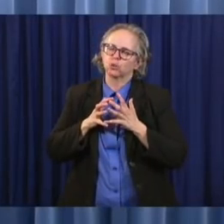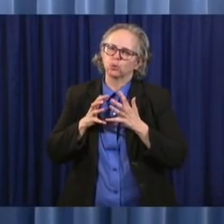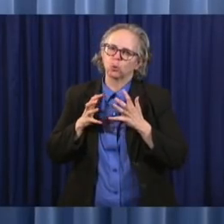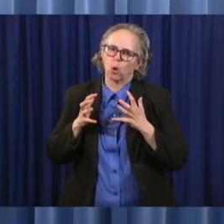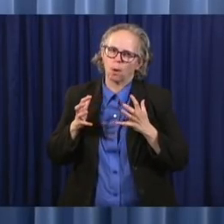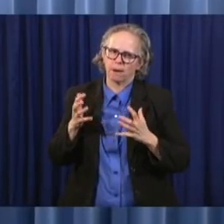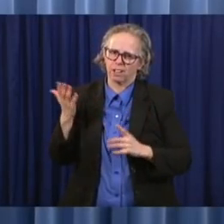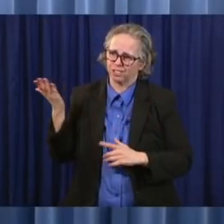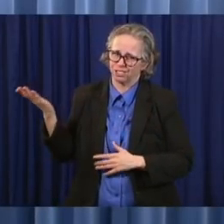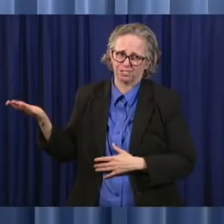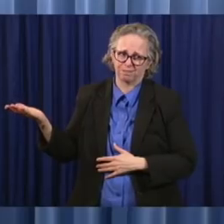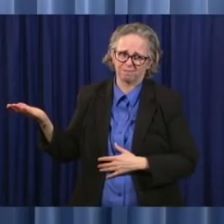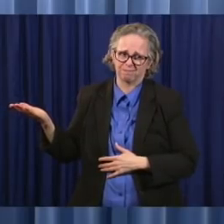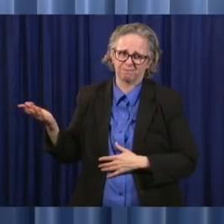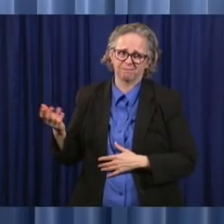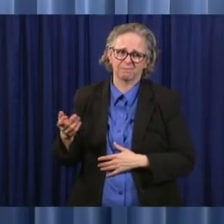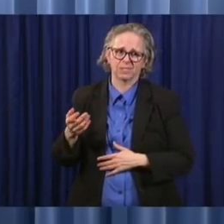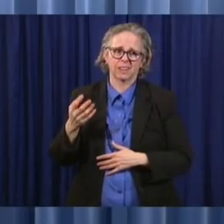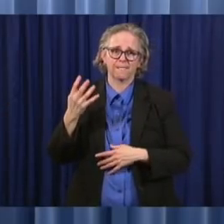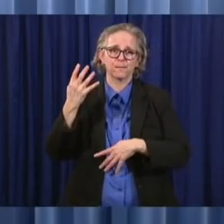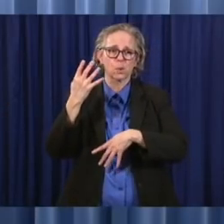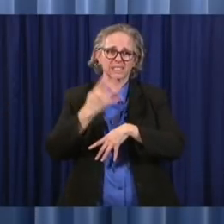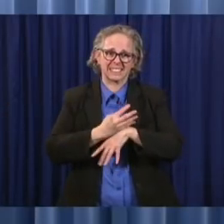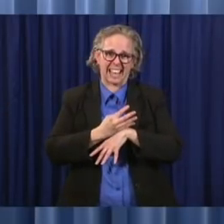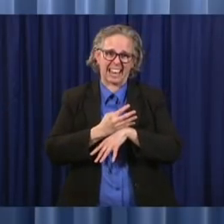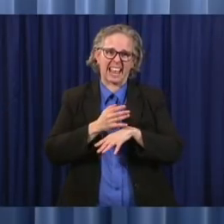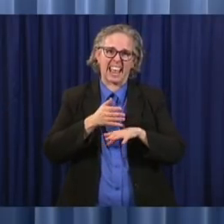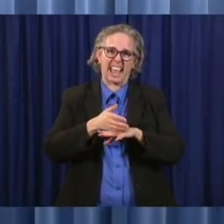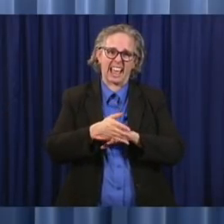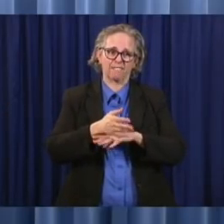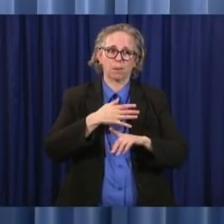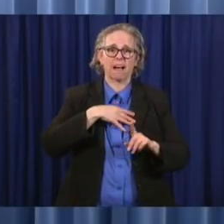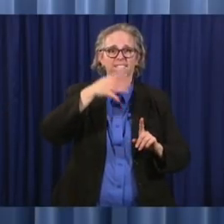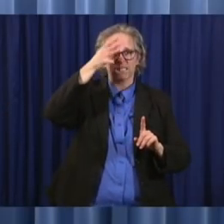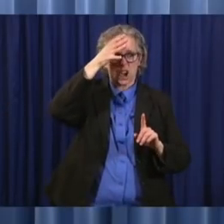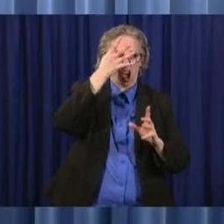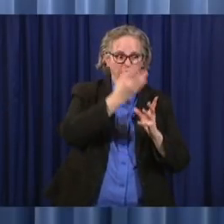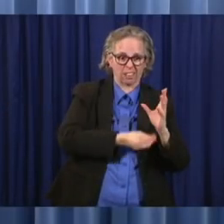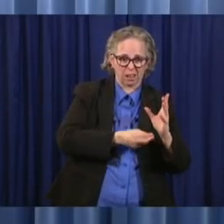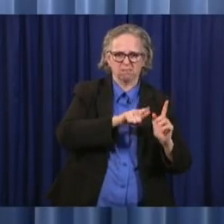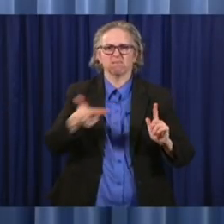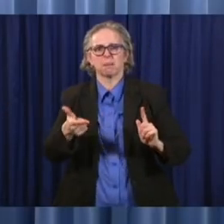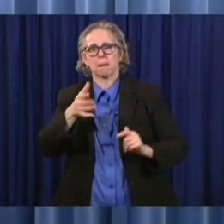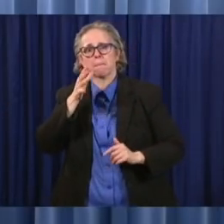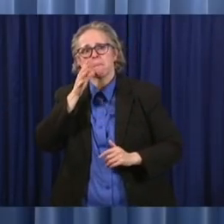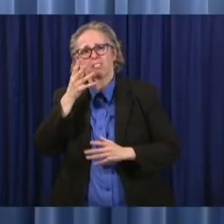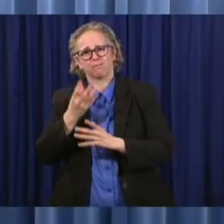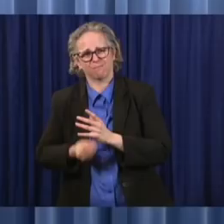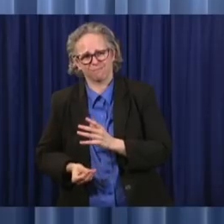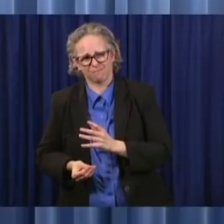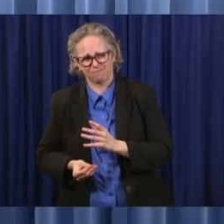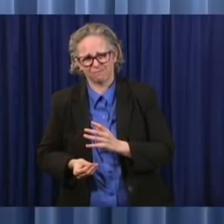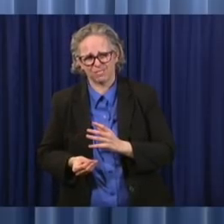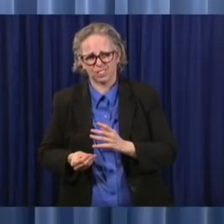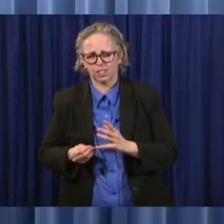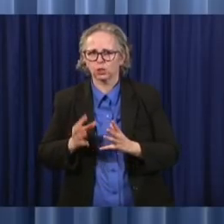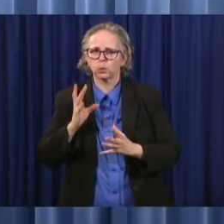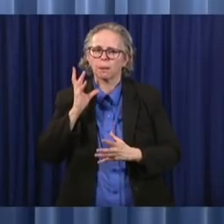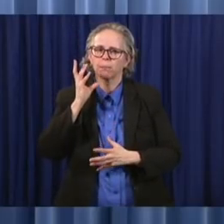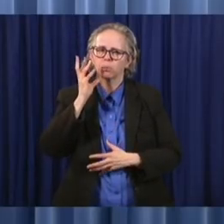4 days of my father. She was a beautiful, intelligent,